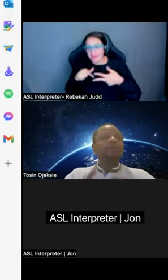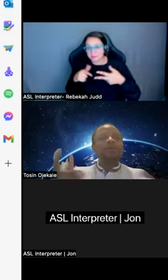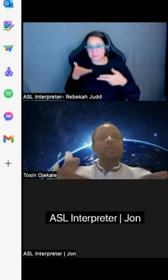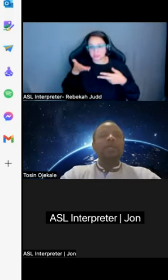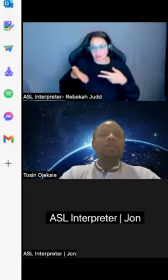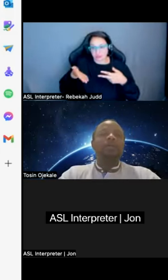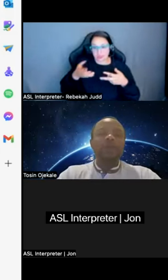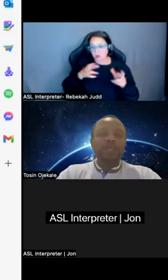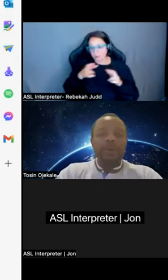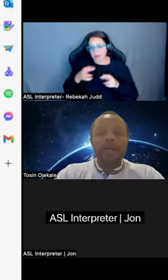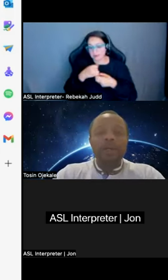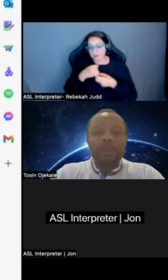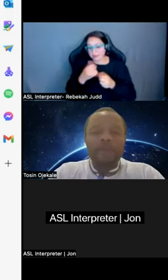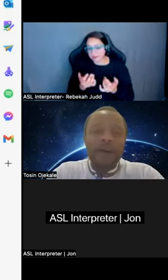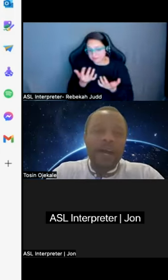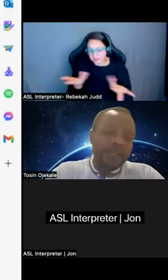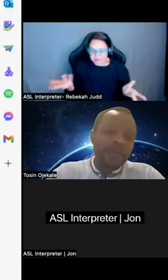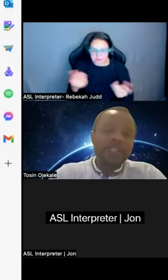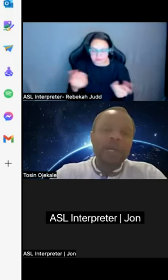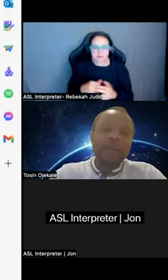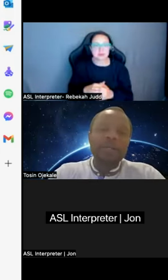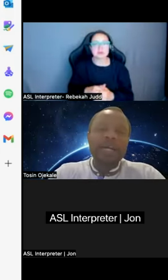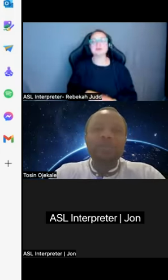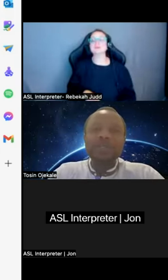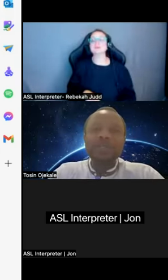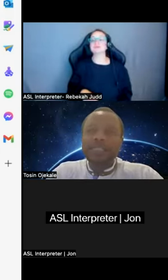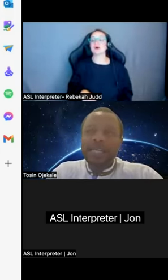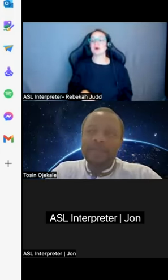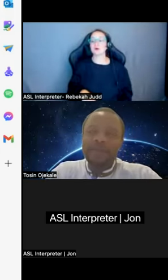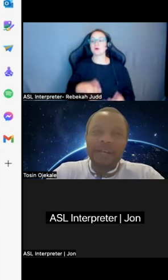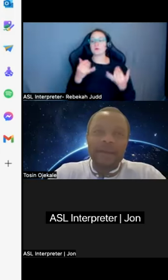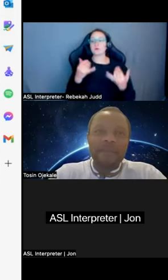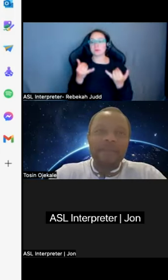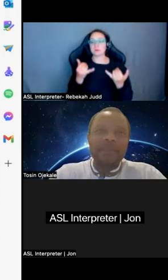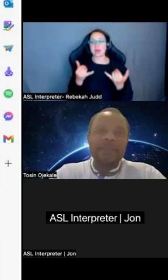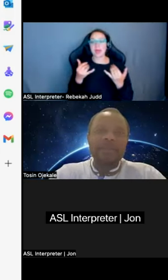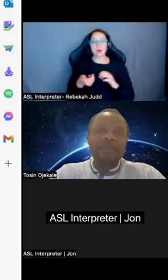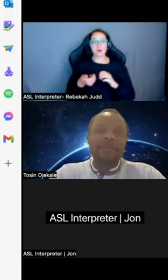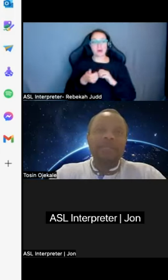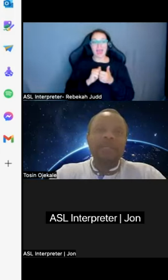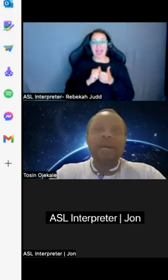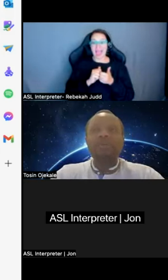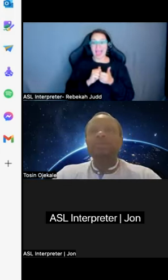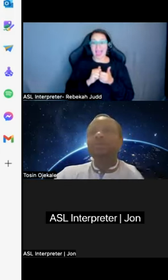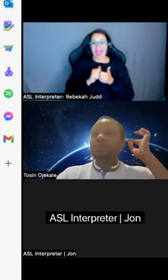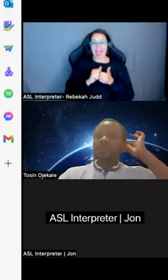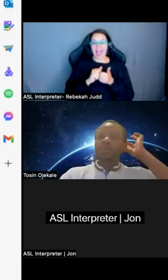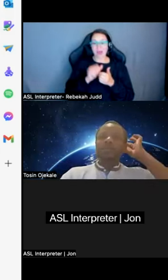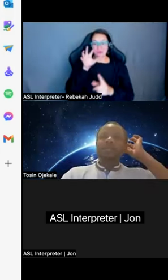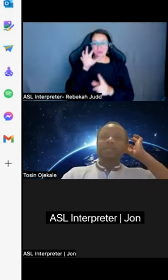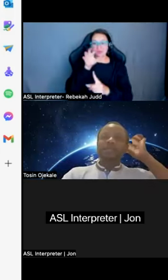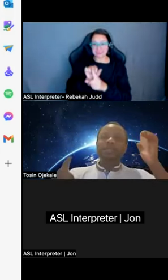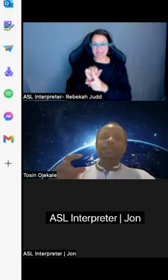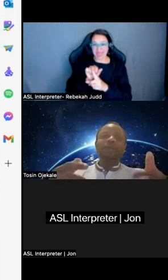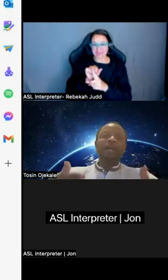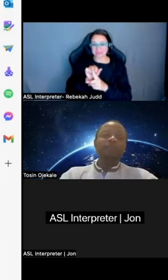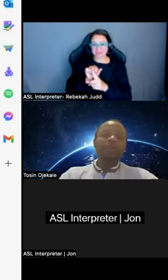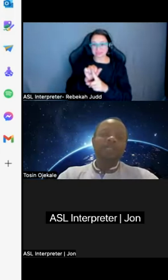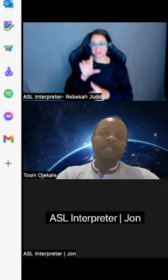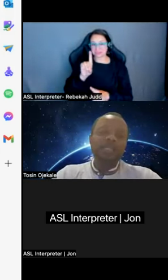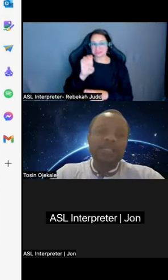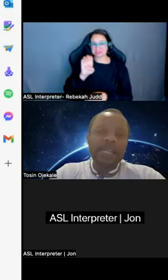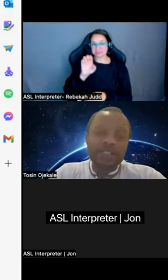Now, we've talked about a lot about fire. So let's talk about how do we detect fire? Now, you